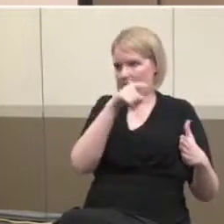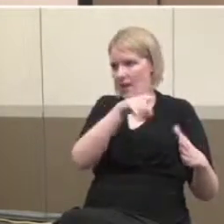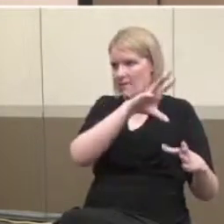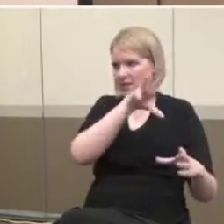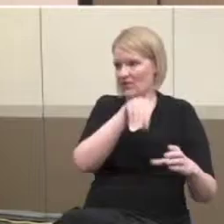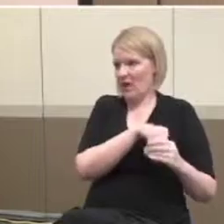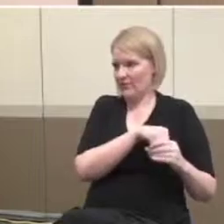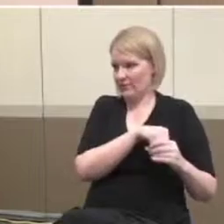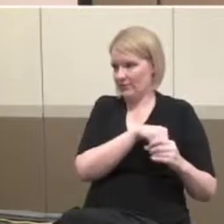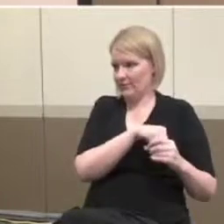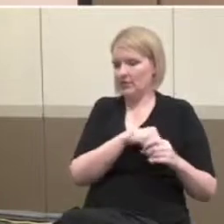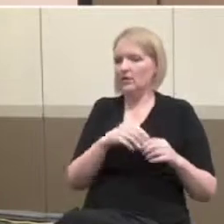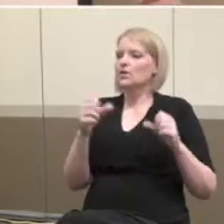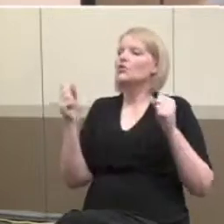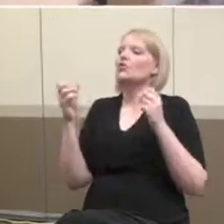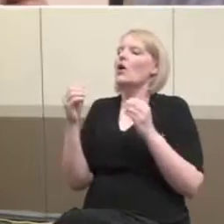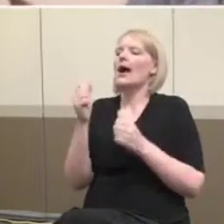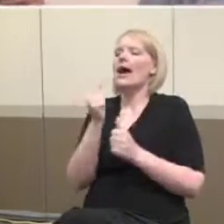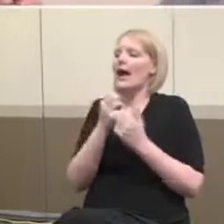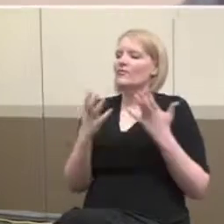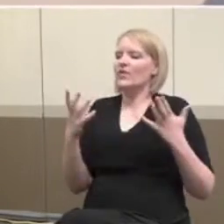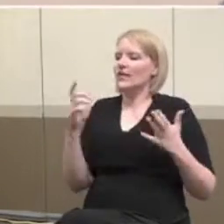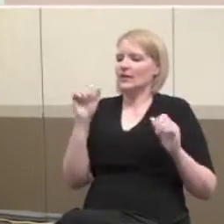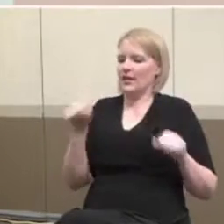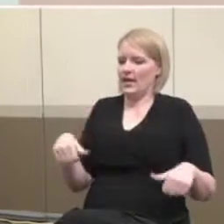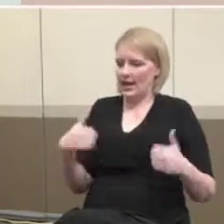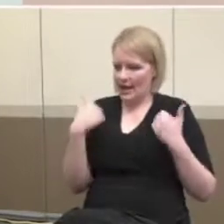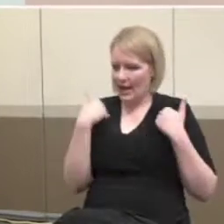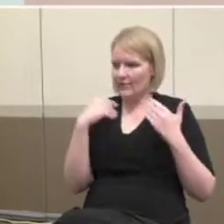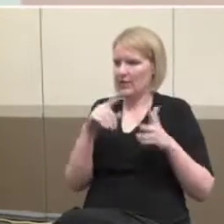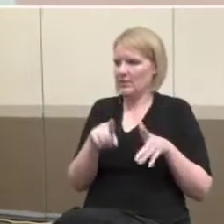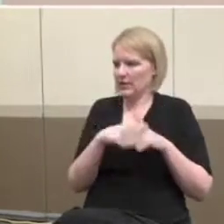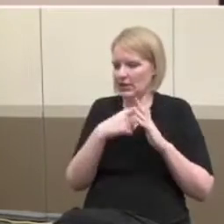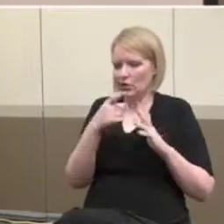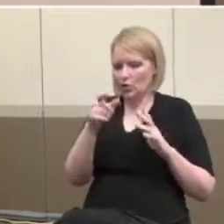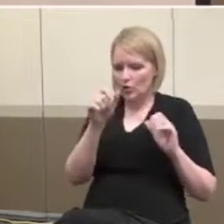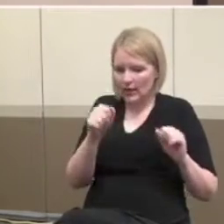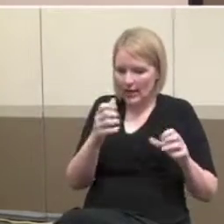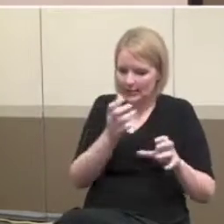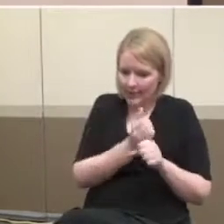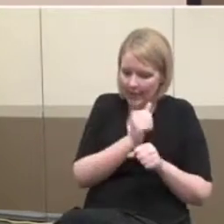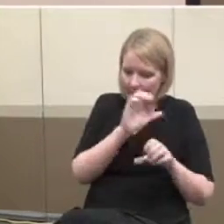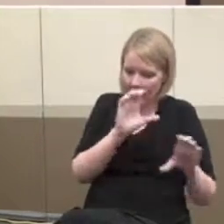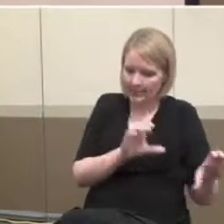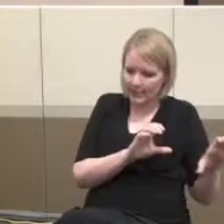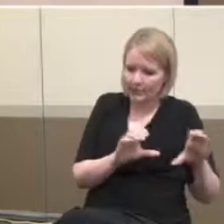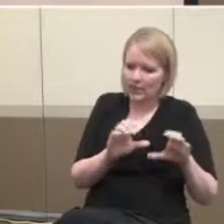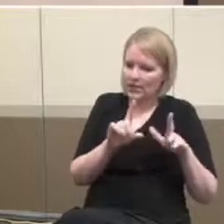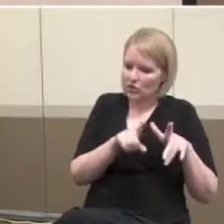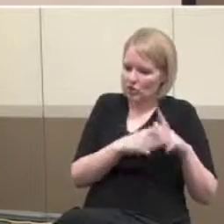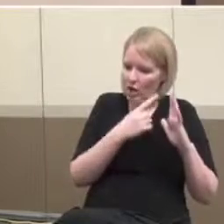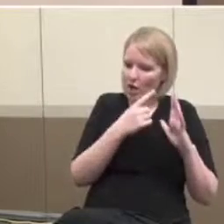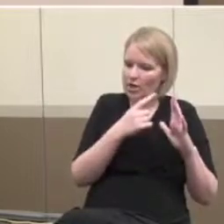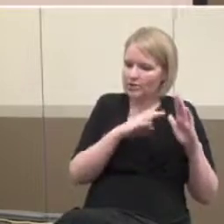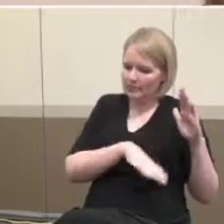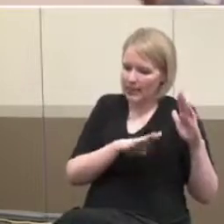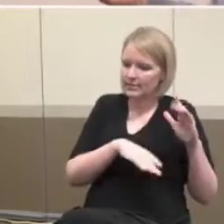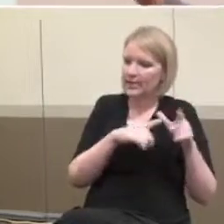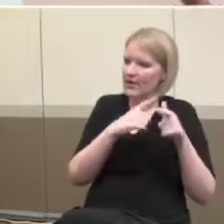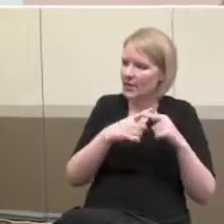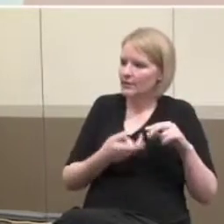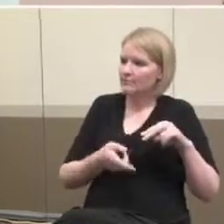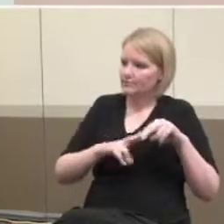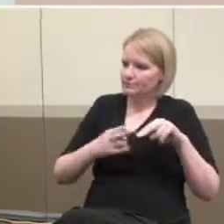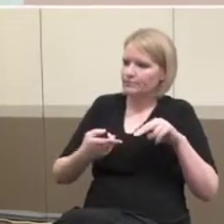be part of that. So everything can have a beginning. You can take an activity and it can start in a very fundamental way and it can